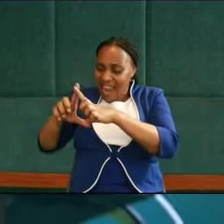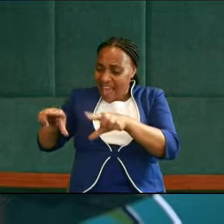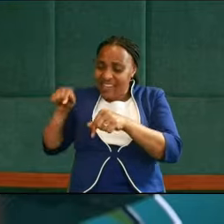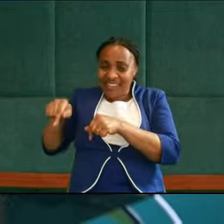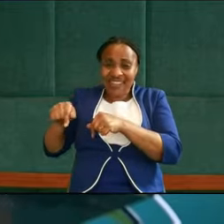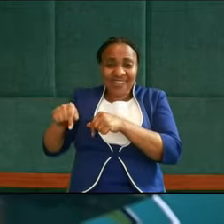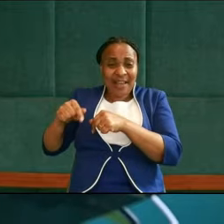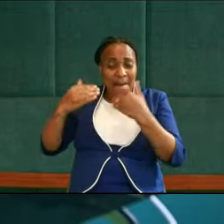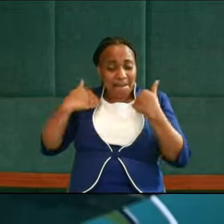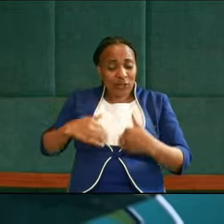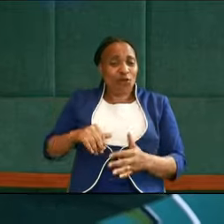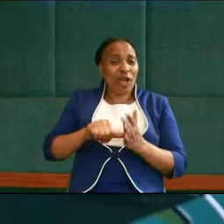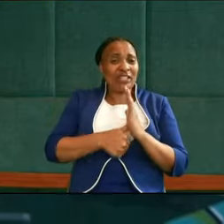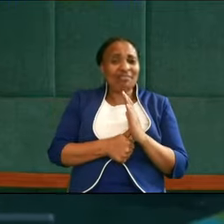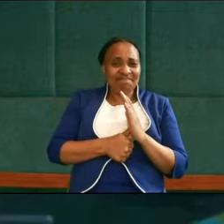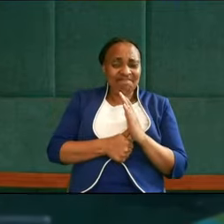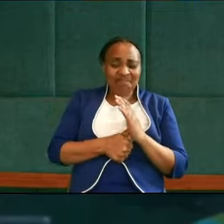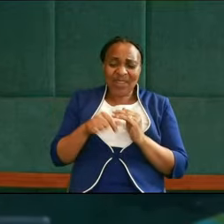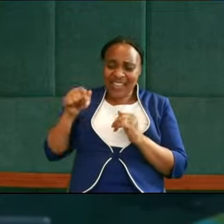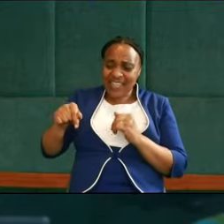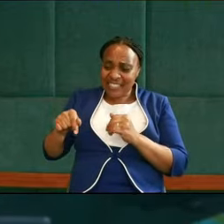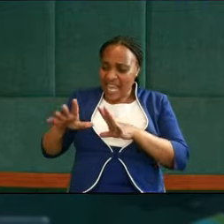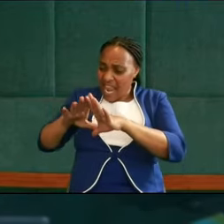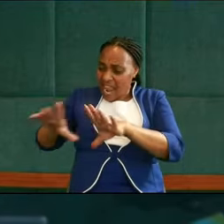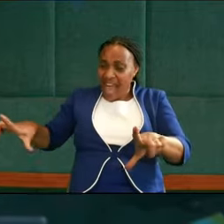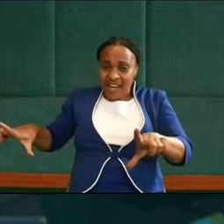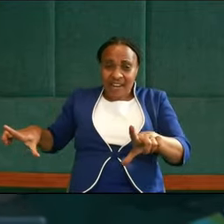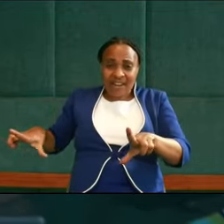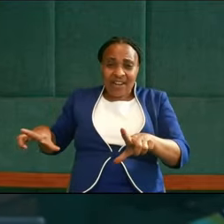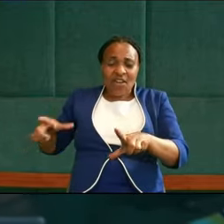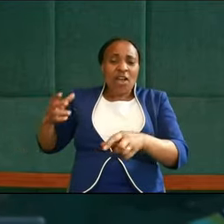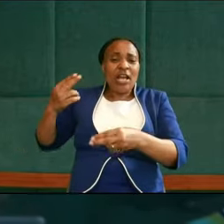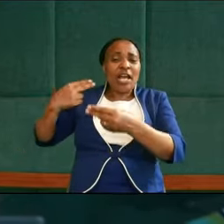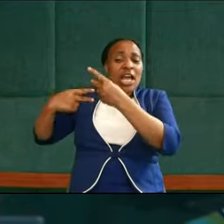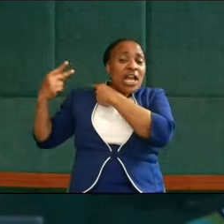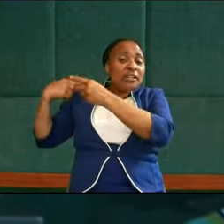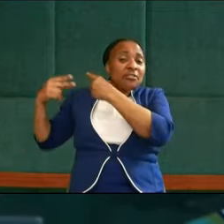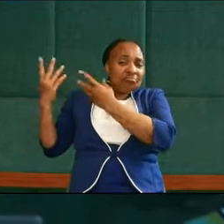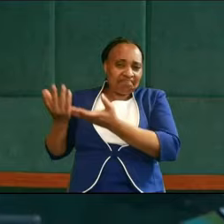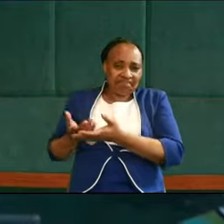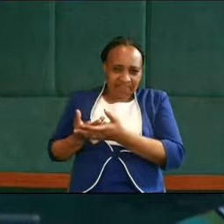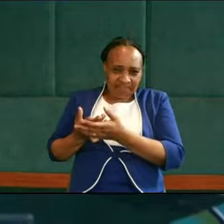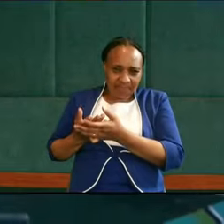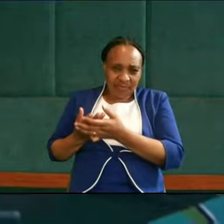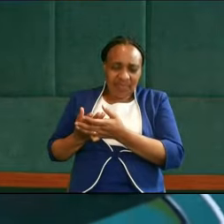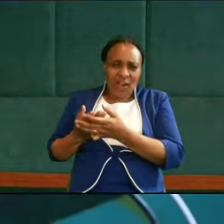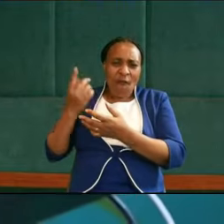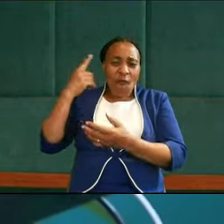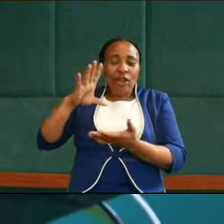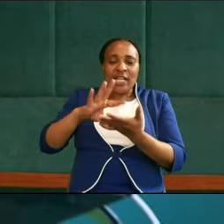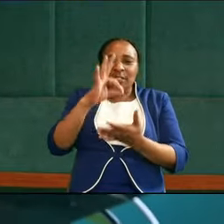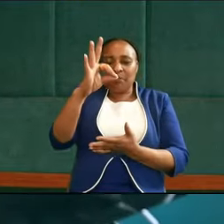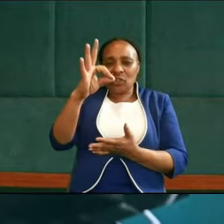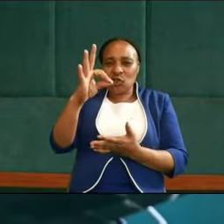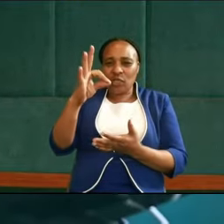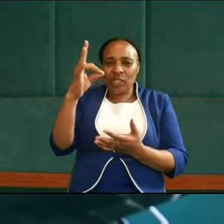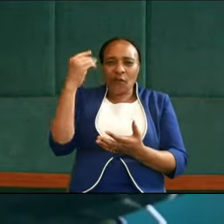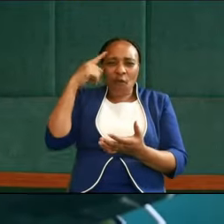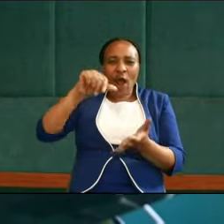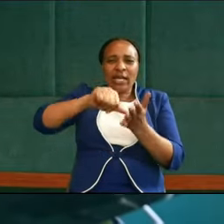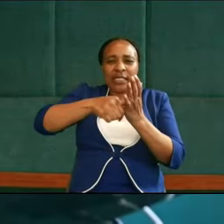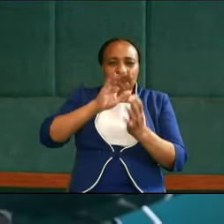identity. It's a vineyard of ancestral heritage. It's a vineyard of spiritual